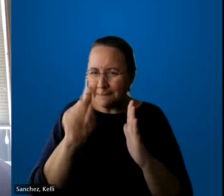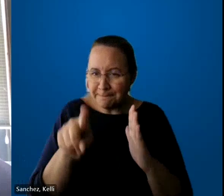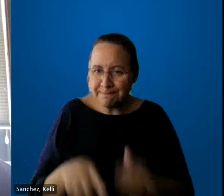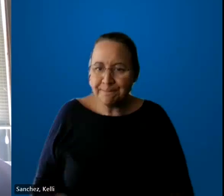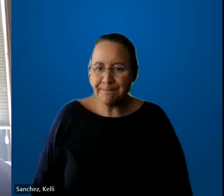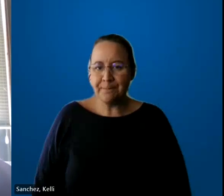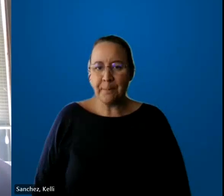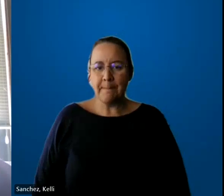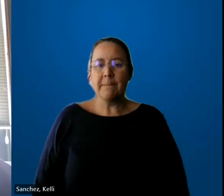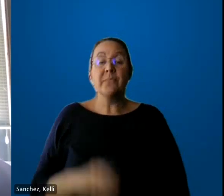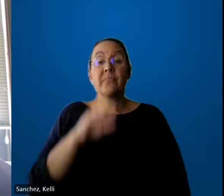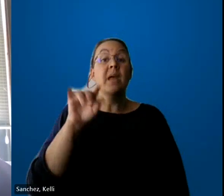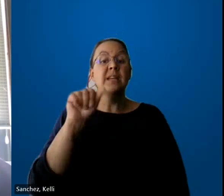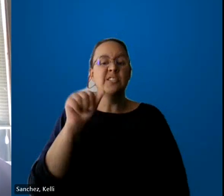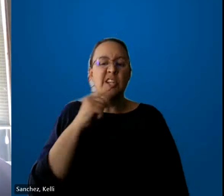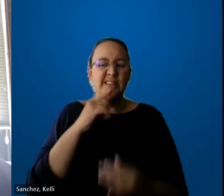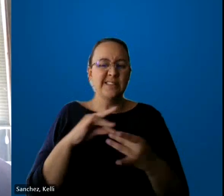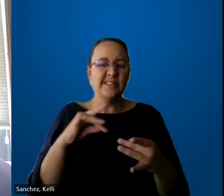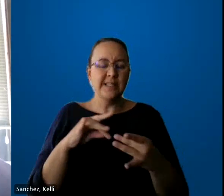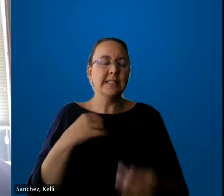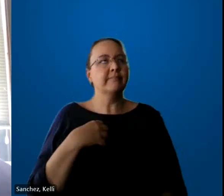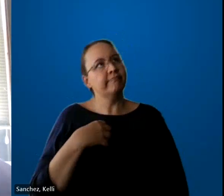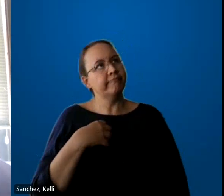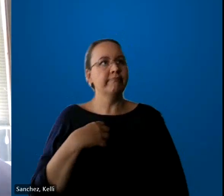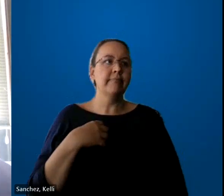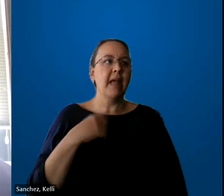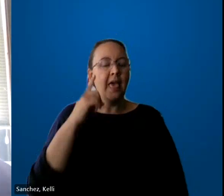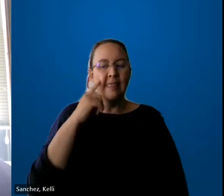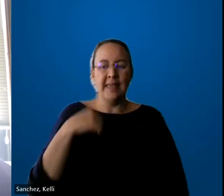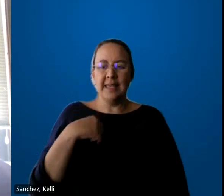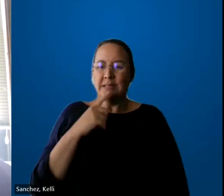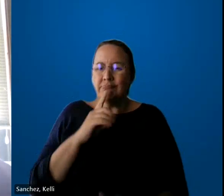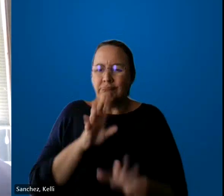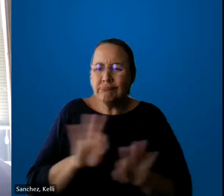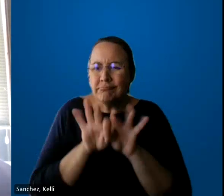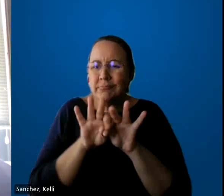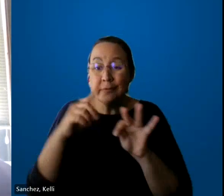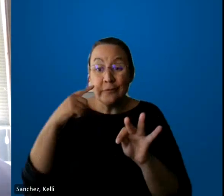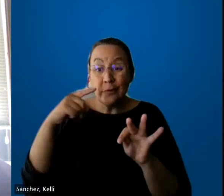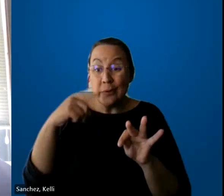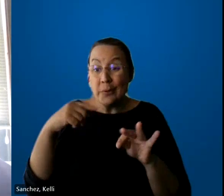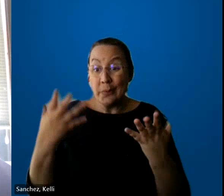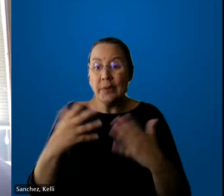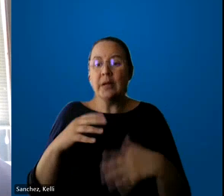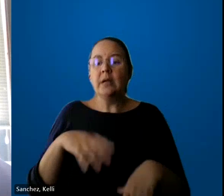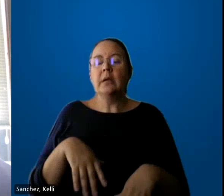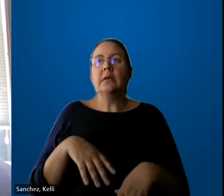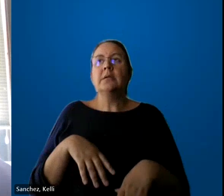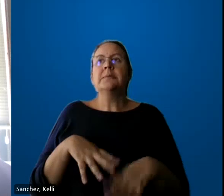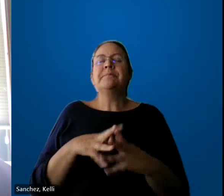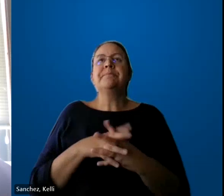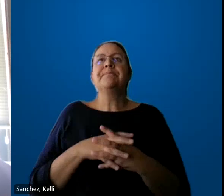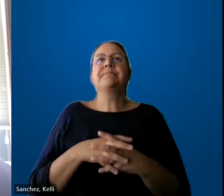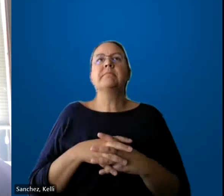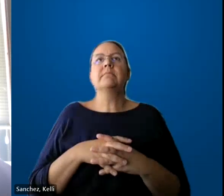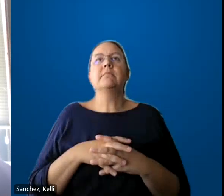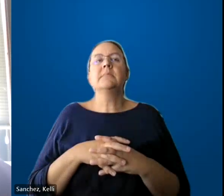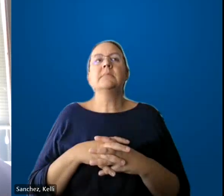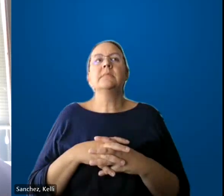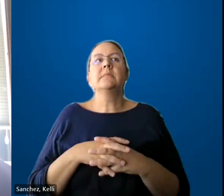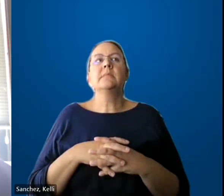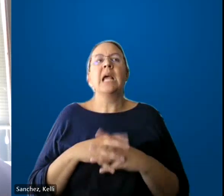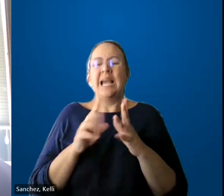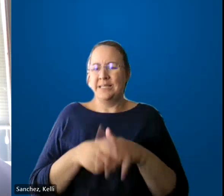I'll say that I think that it is so important because I started, just for like a